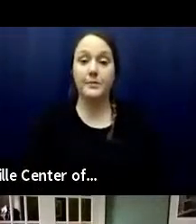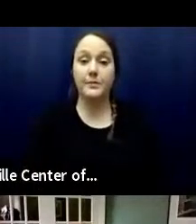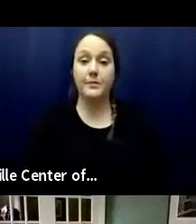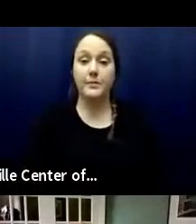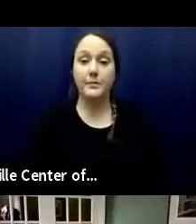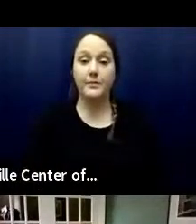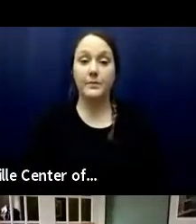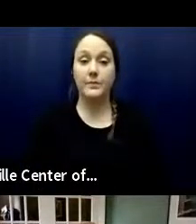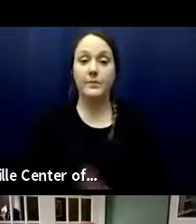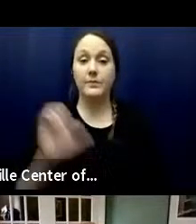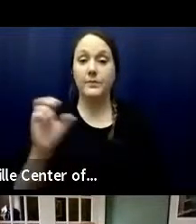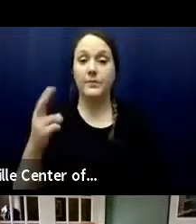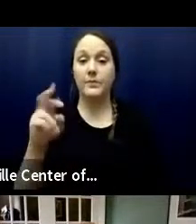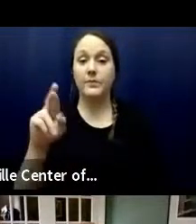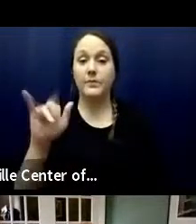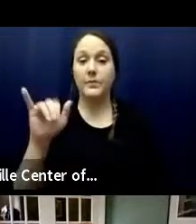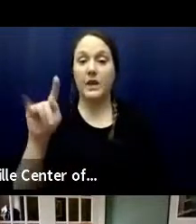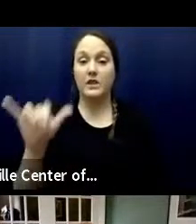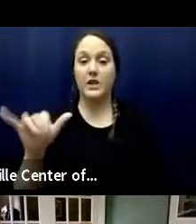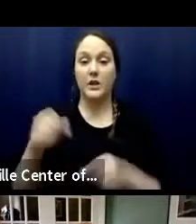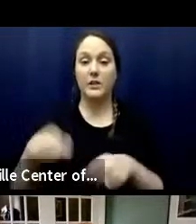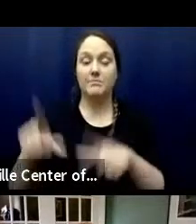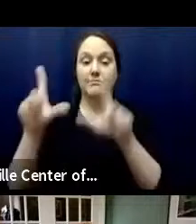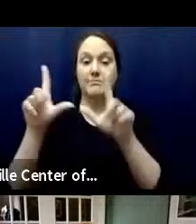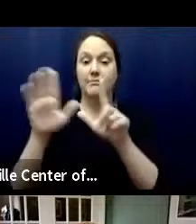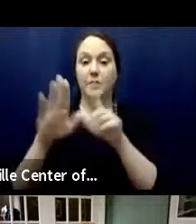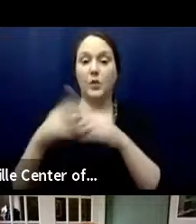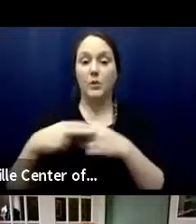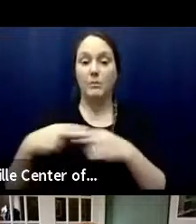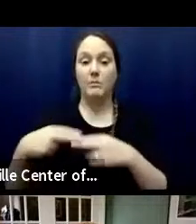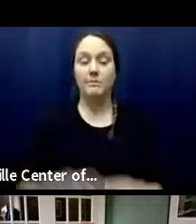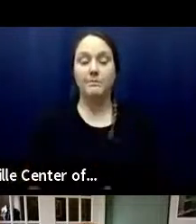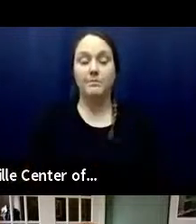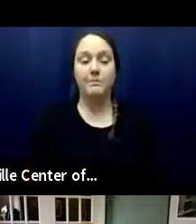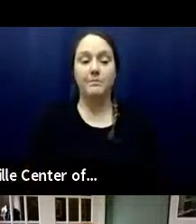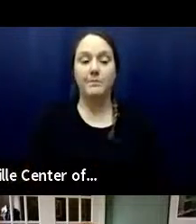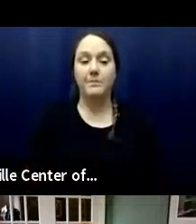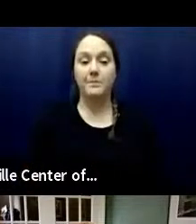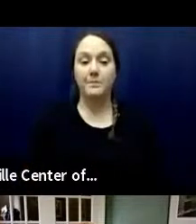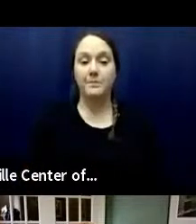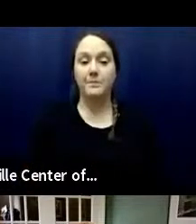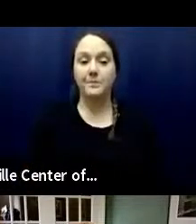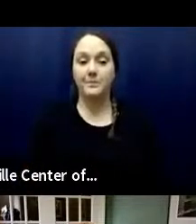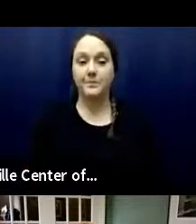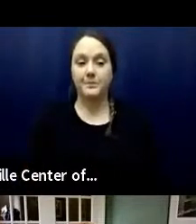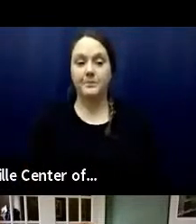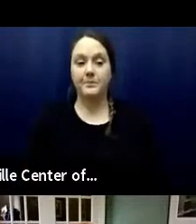All right, Charity is pulling up your There we go. presentation. Okay.